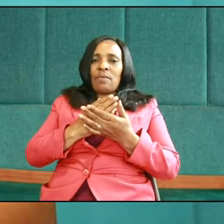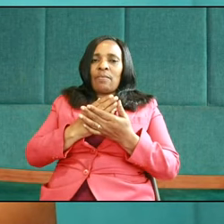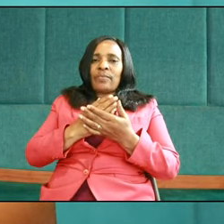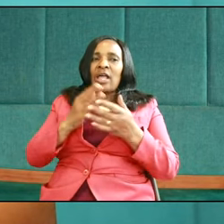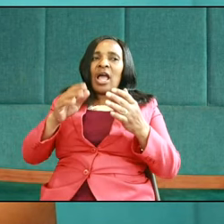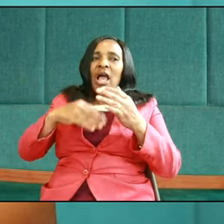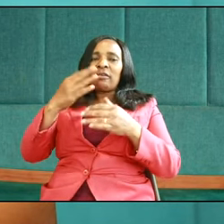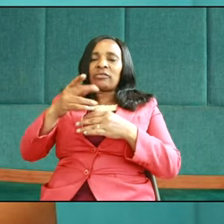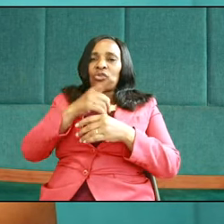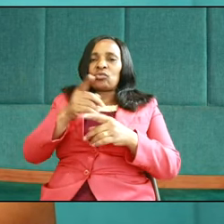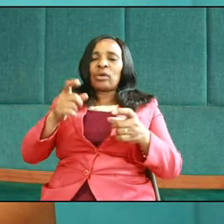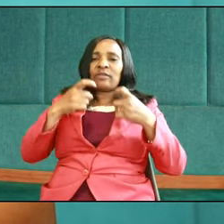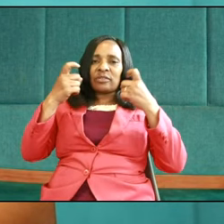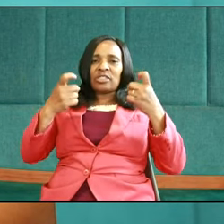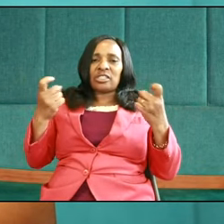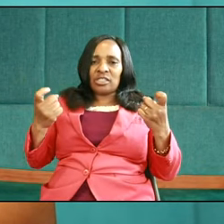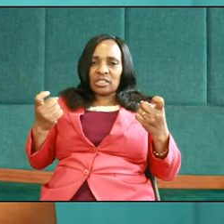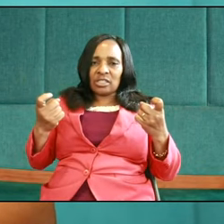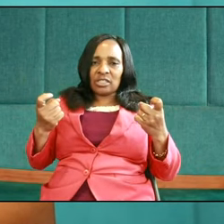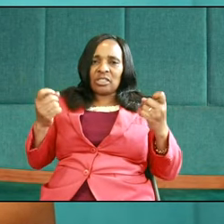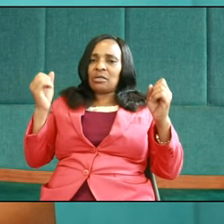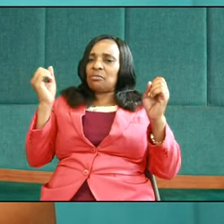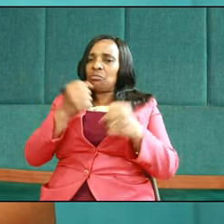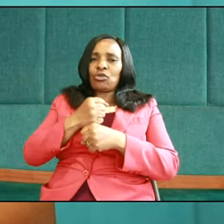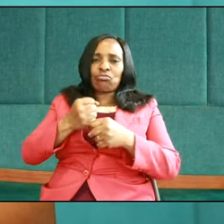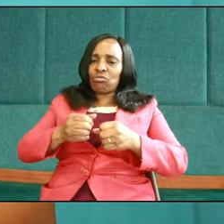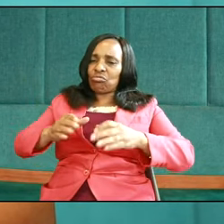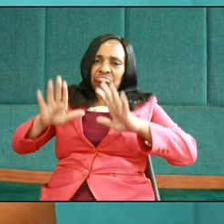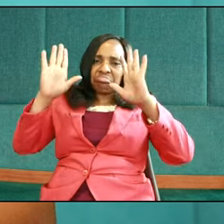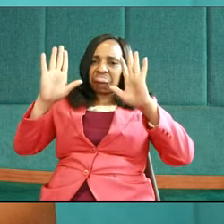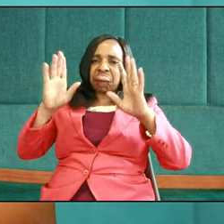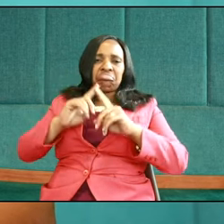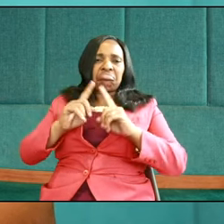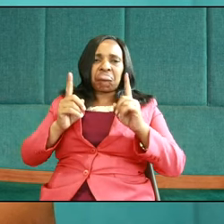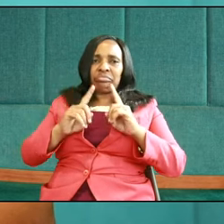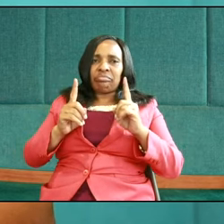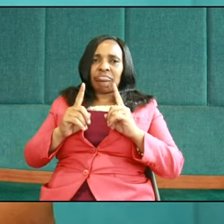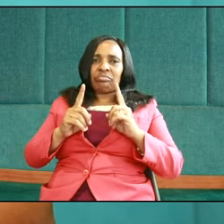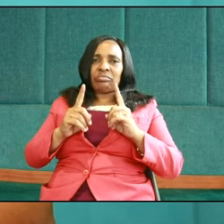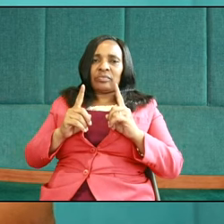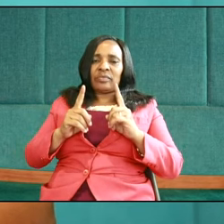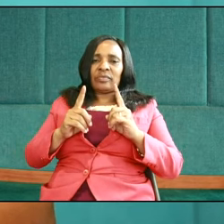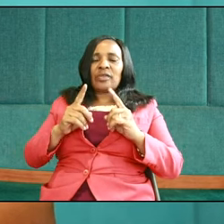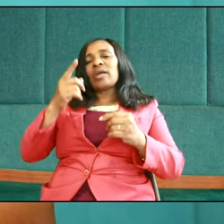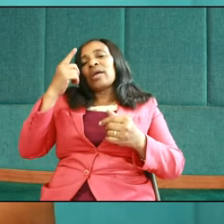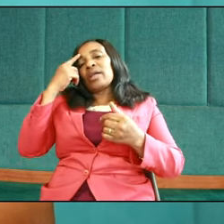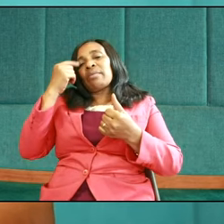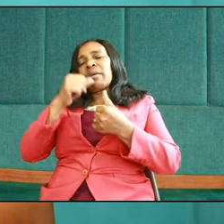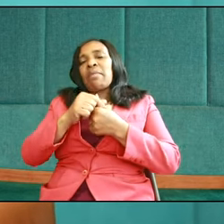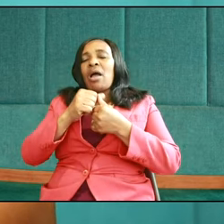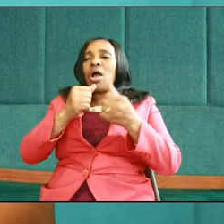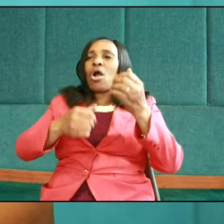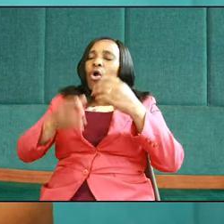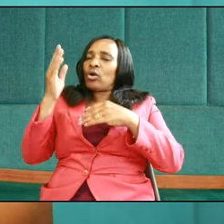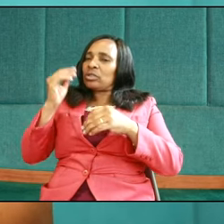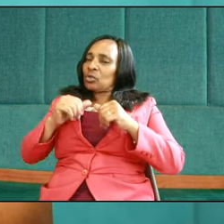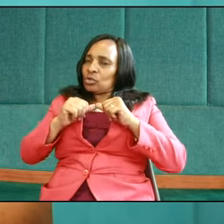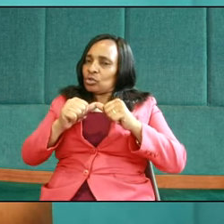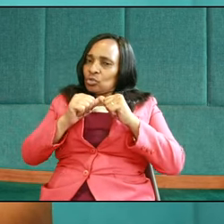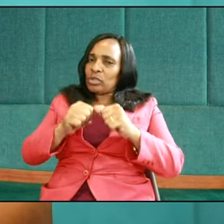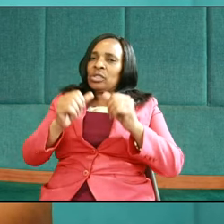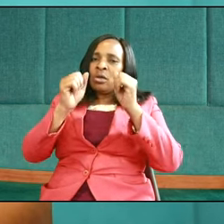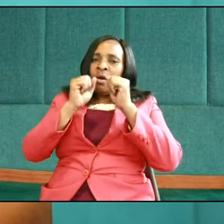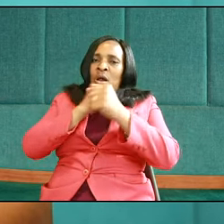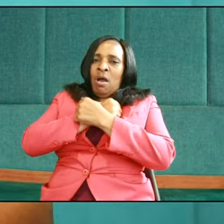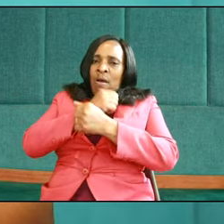even after you sin, don't give up. Just remember that God still loves you and,